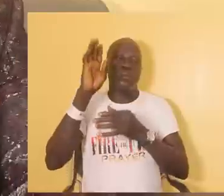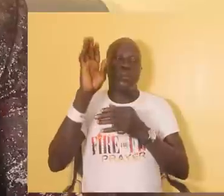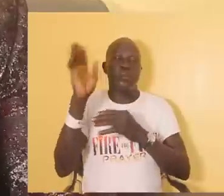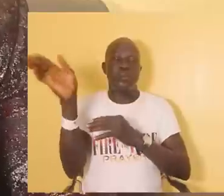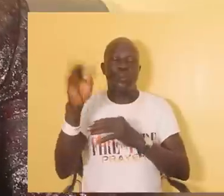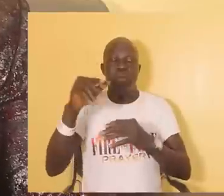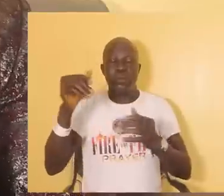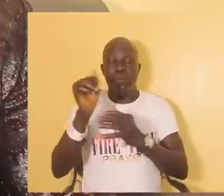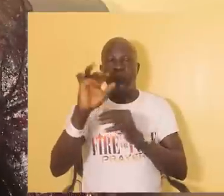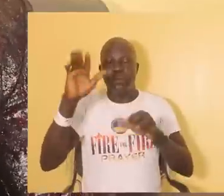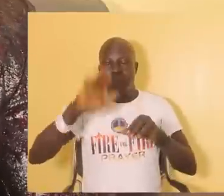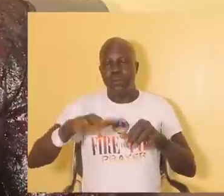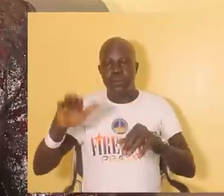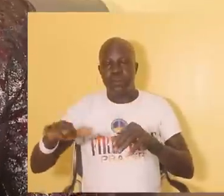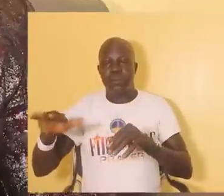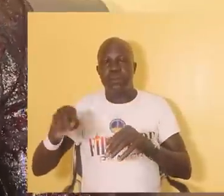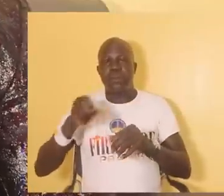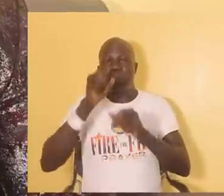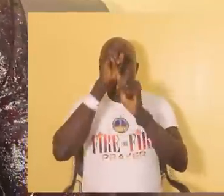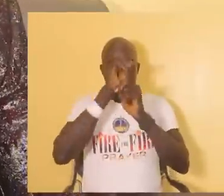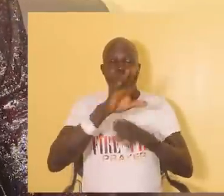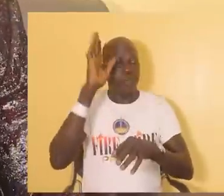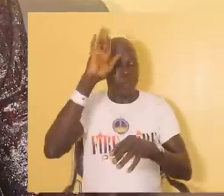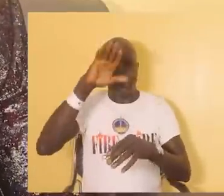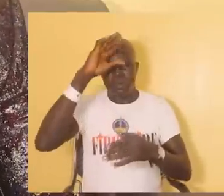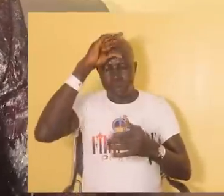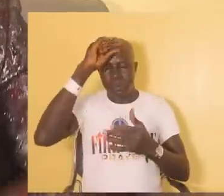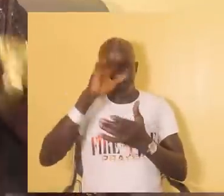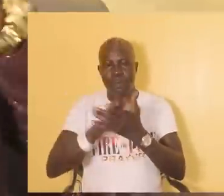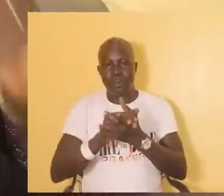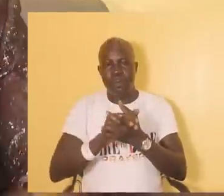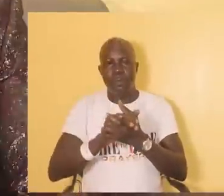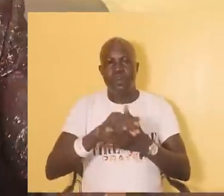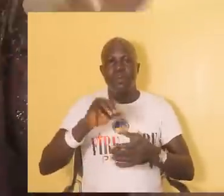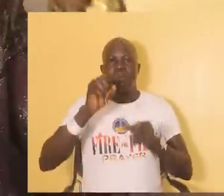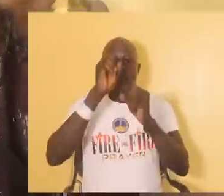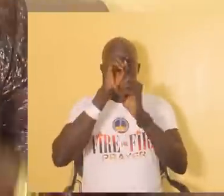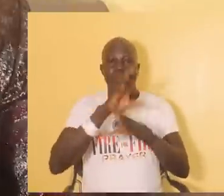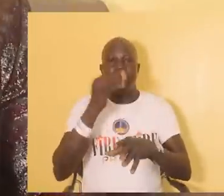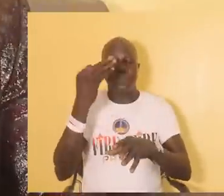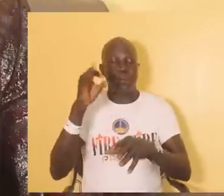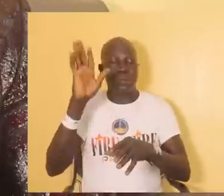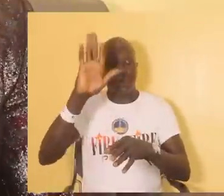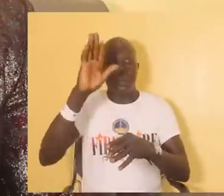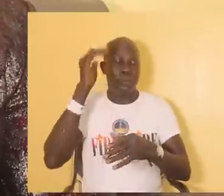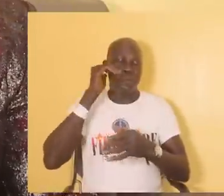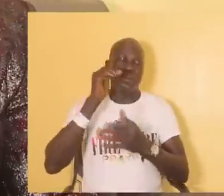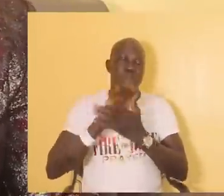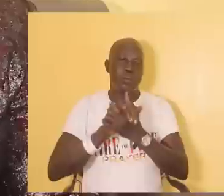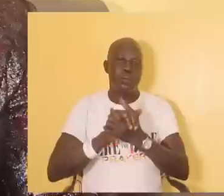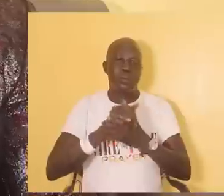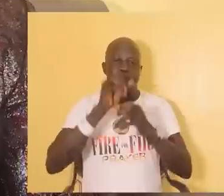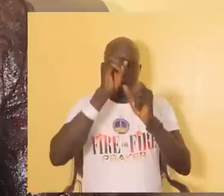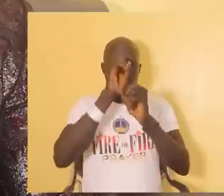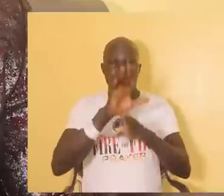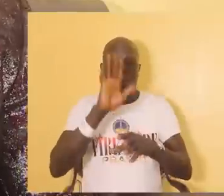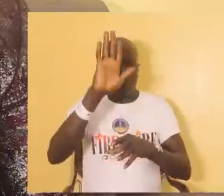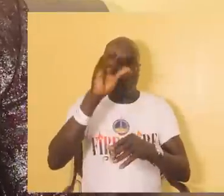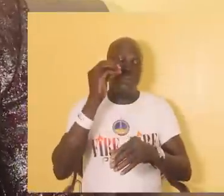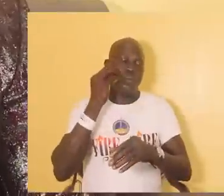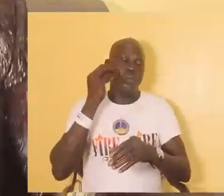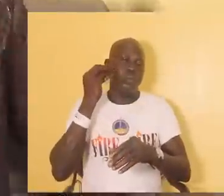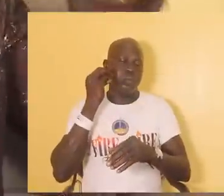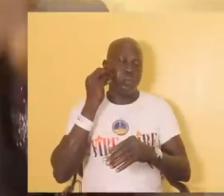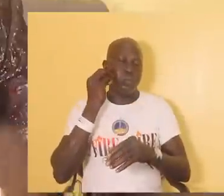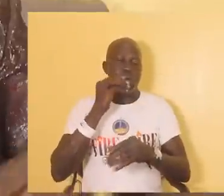omo re blessing for your children ibuku ni fun oko re blessing for your husband ibuku ni fun aya re blessing for your wife ibuku ni fun ile re blessing for